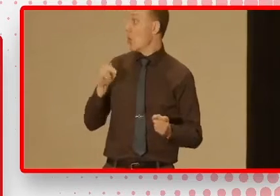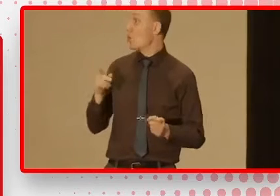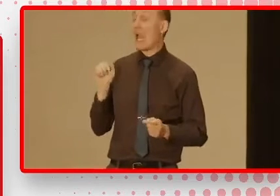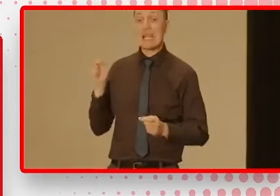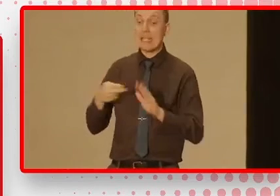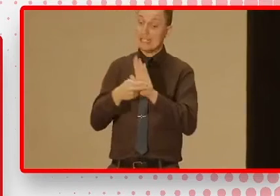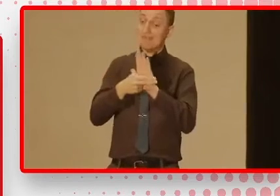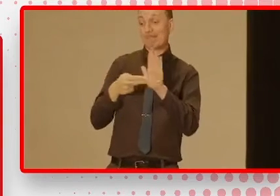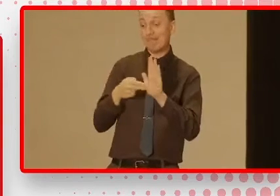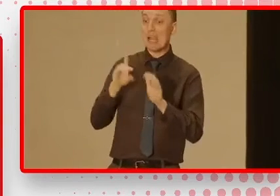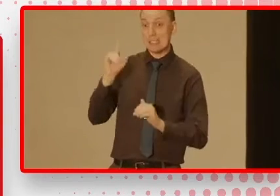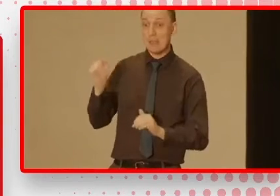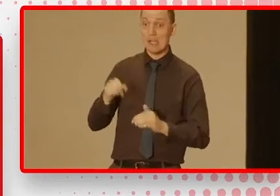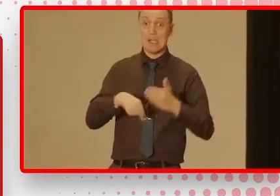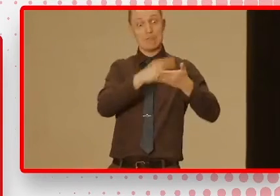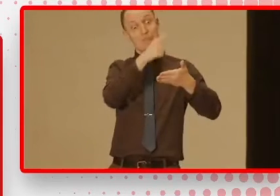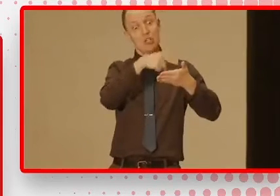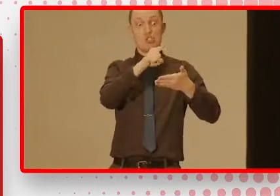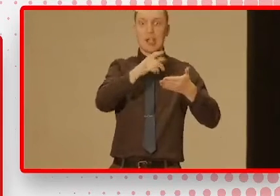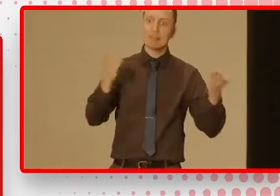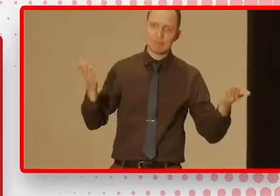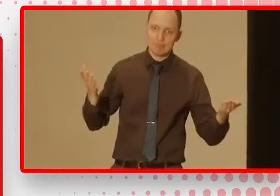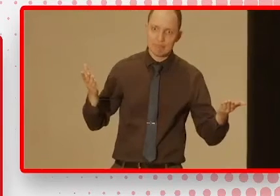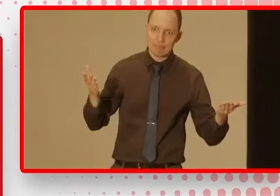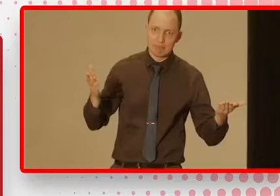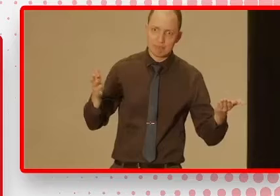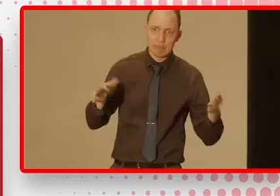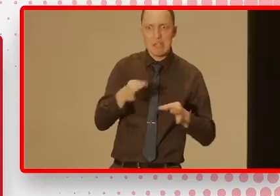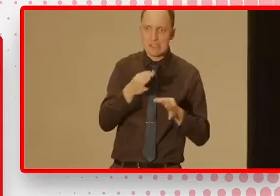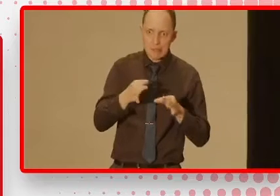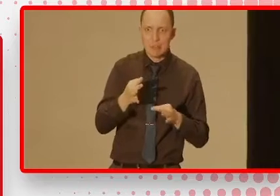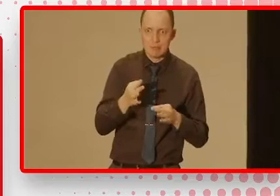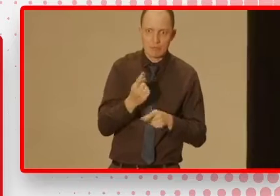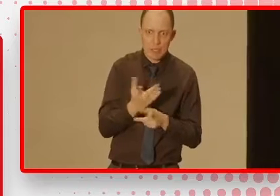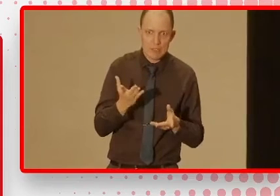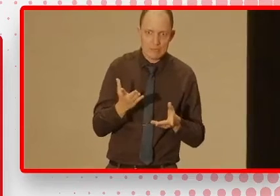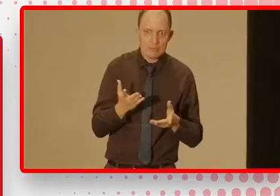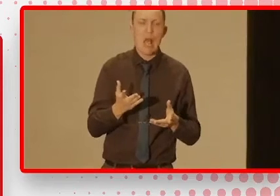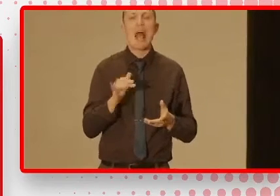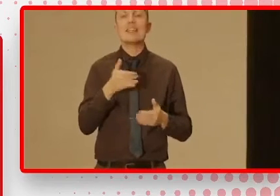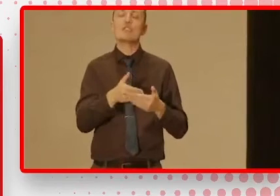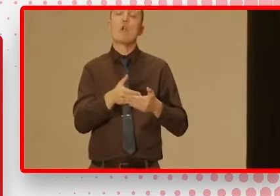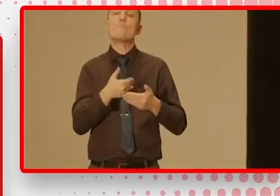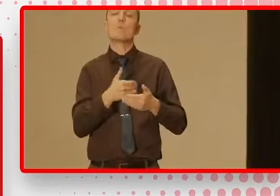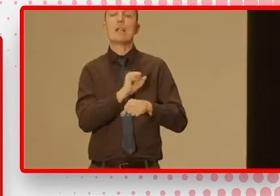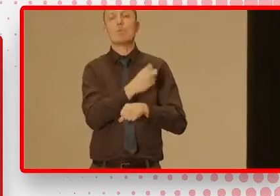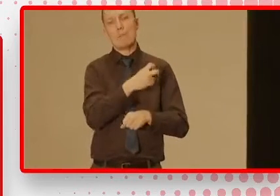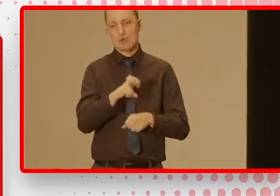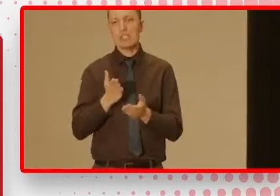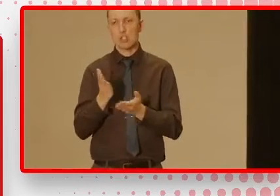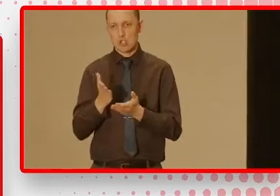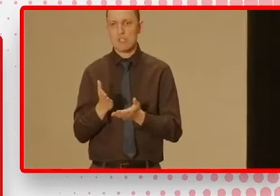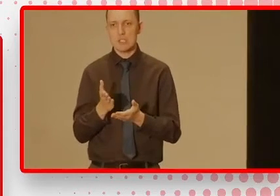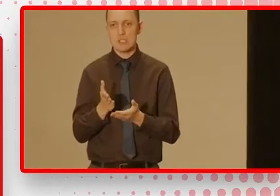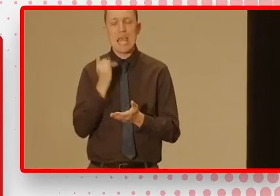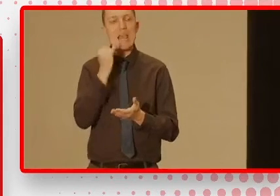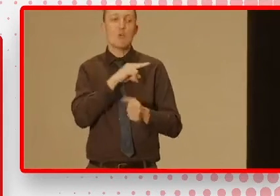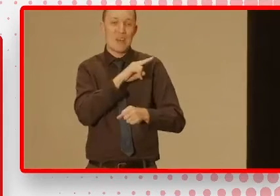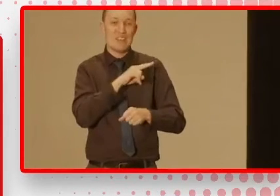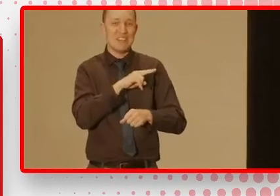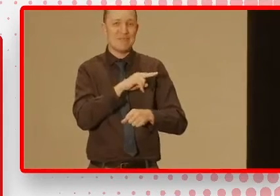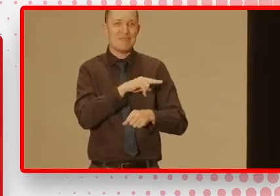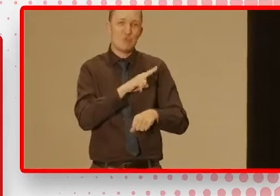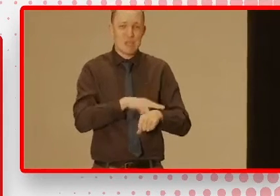check. I mean, it's really as simple as that. That's for the pre-employment transition services. If you want the traditional